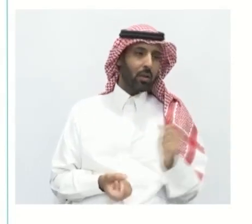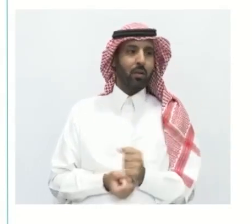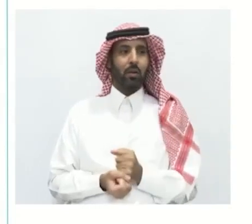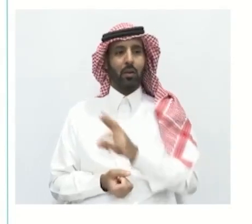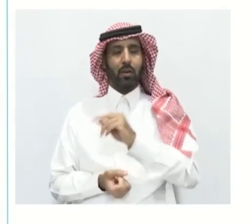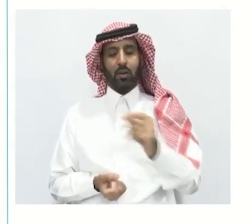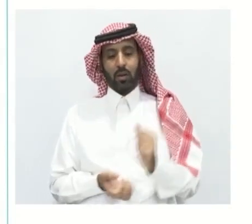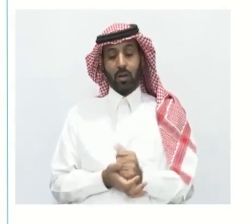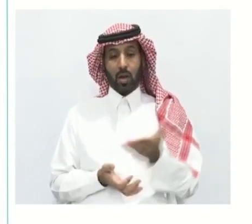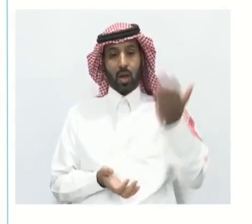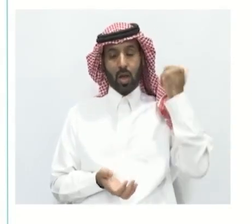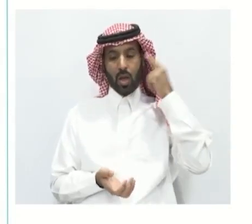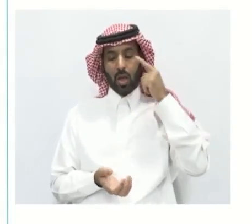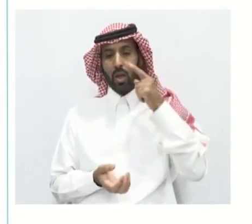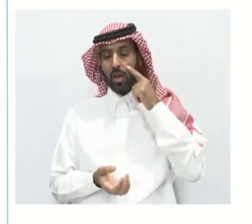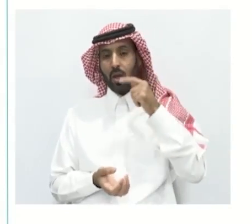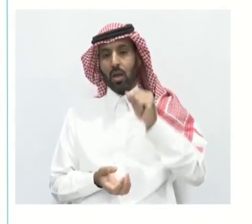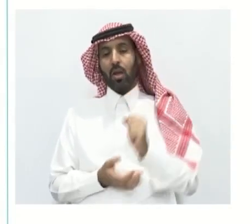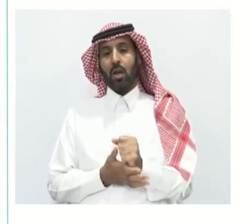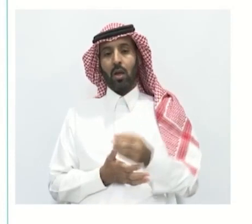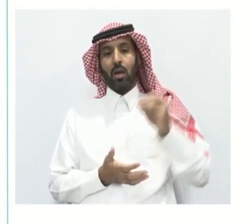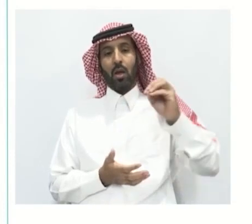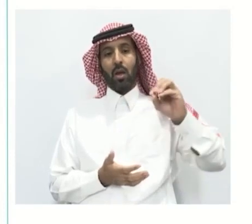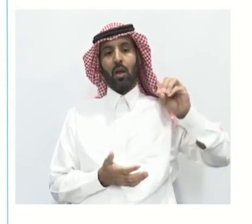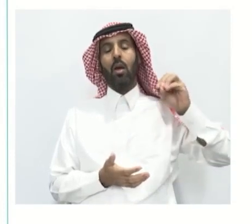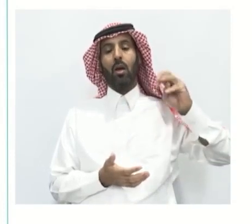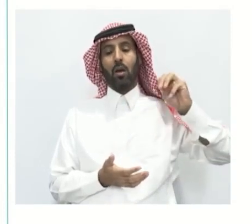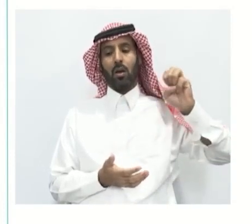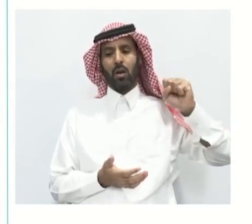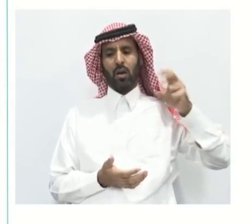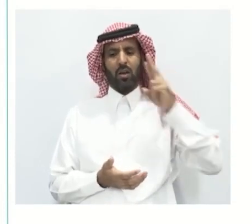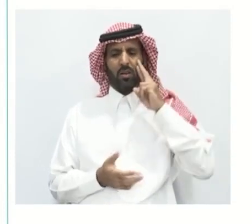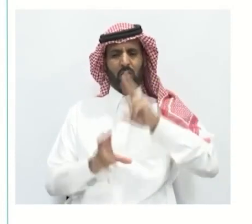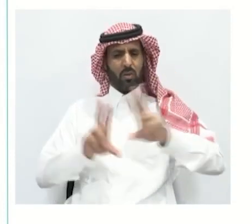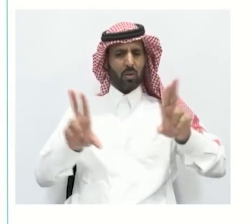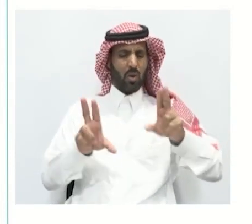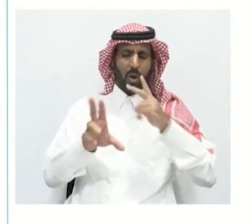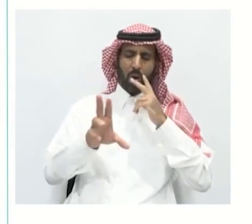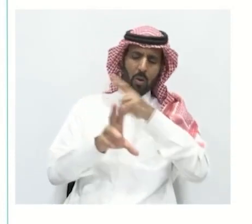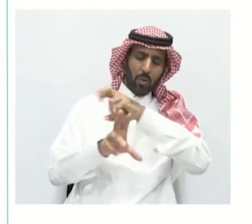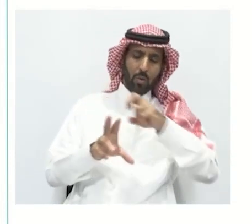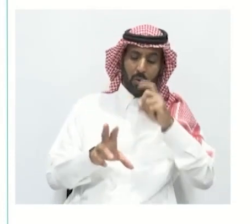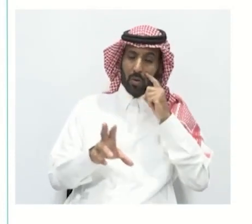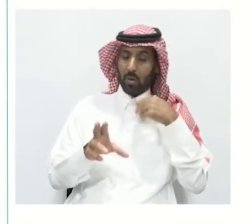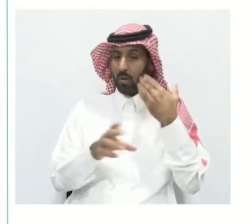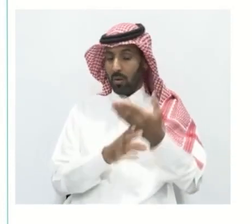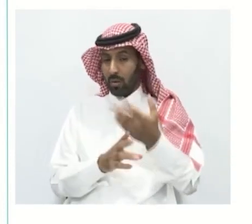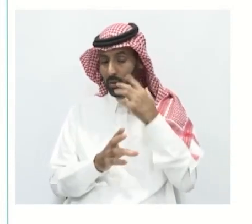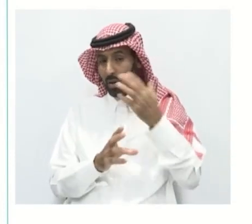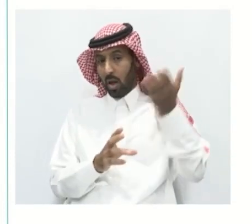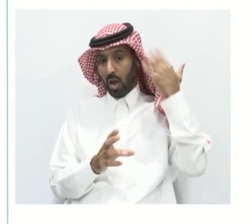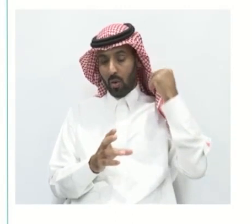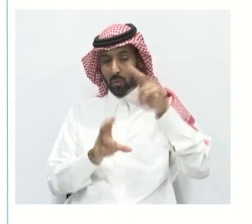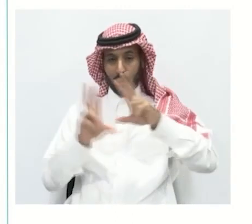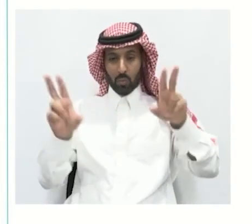example here, how often did Umar used to watch crime dramas on TV? How often did Umar used to watch?